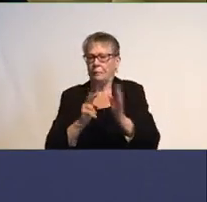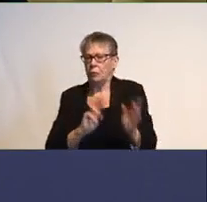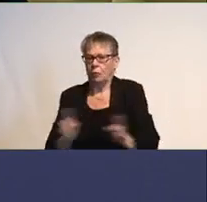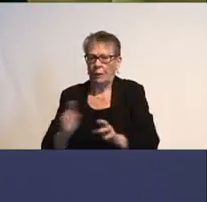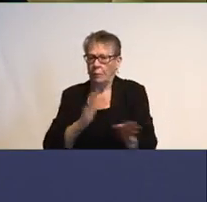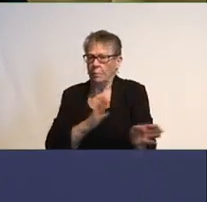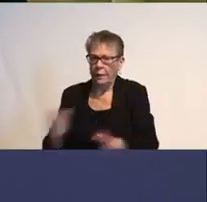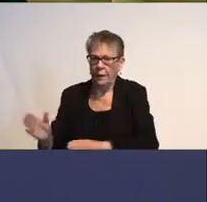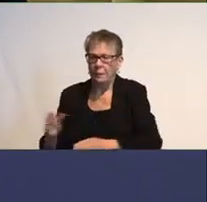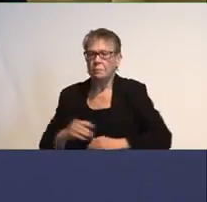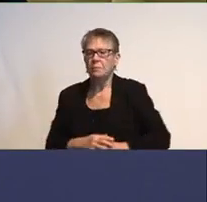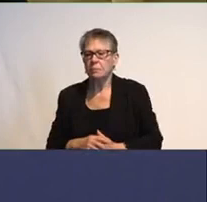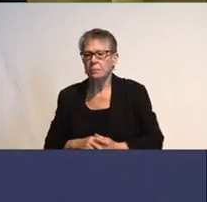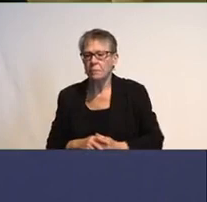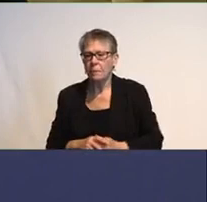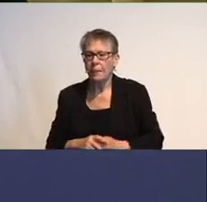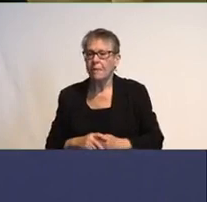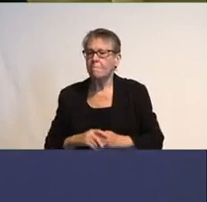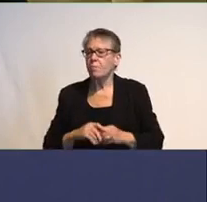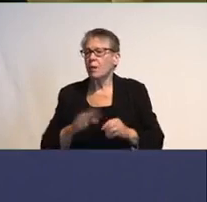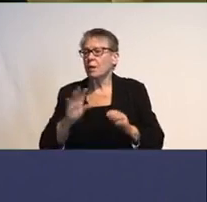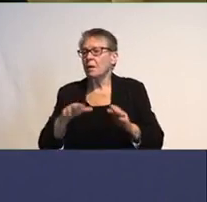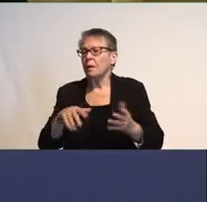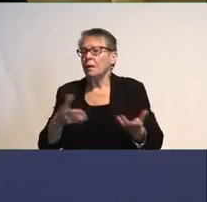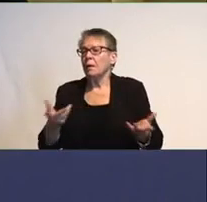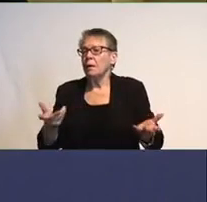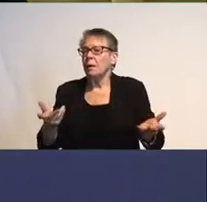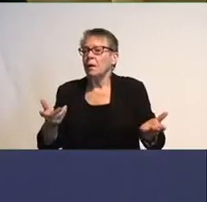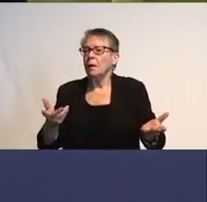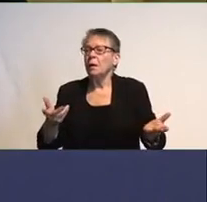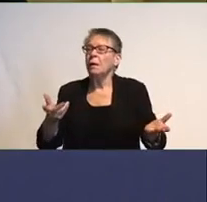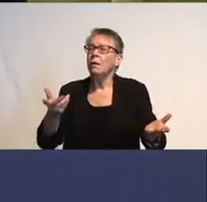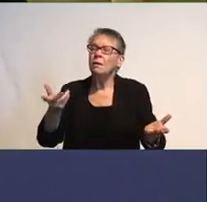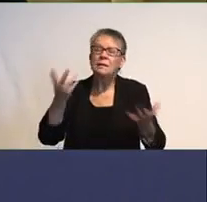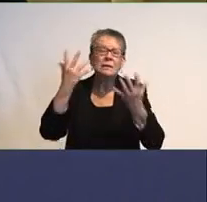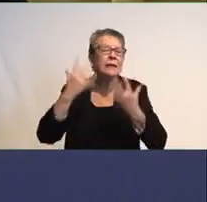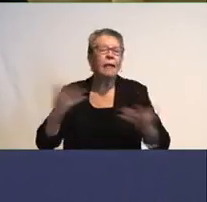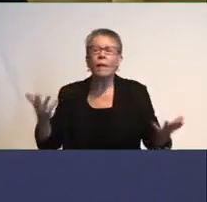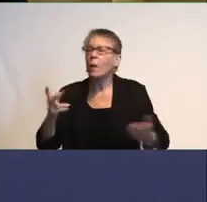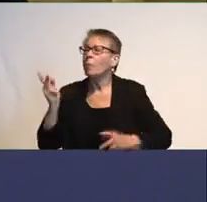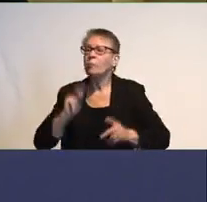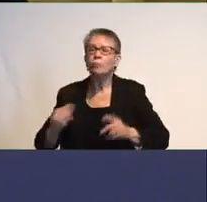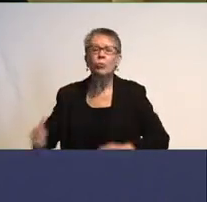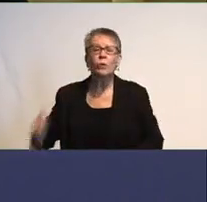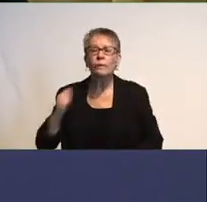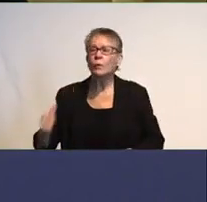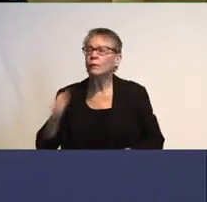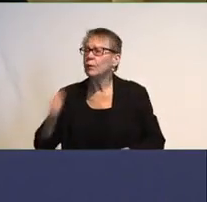tragedies of folks refusing to get vaccinated is they're the ones getting sick and